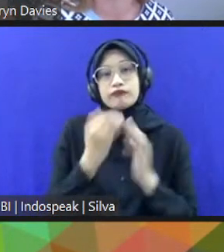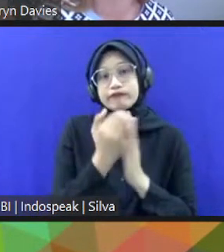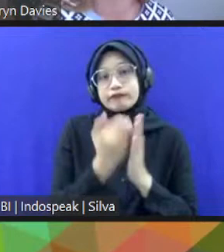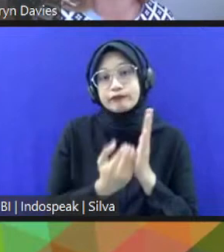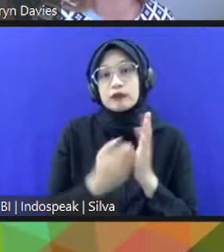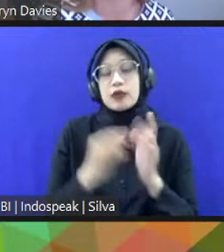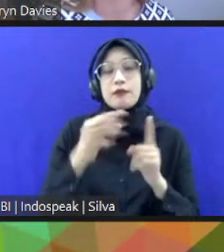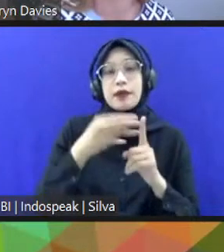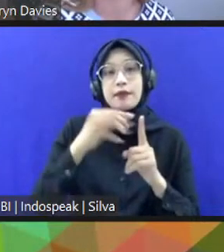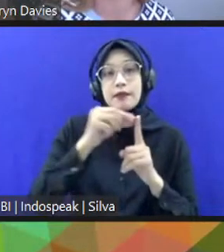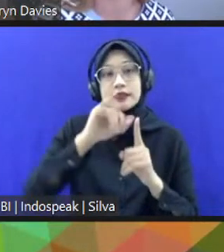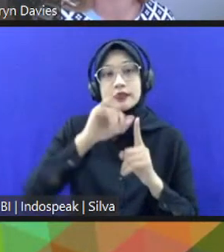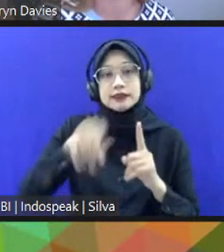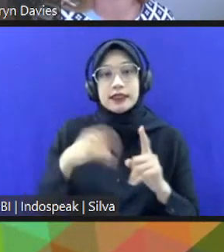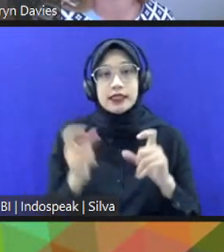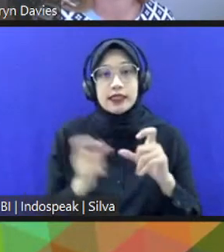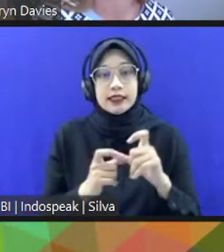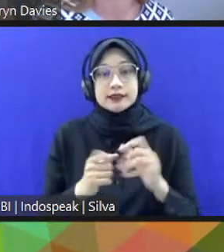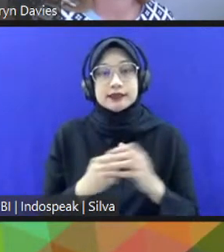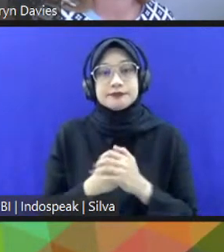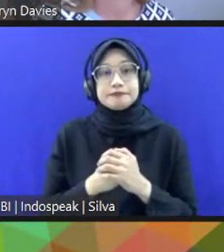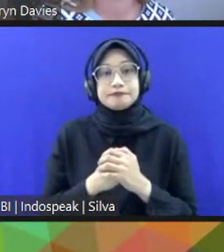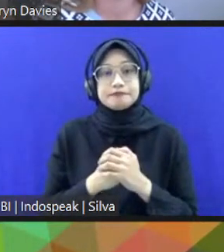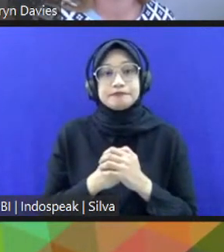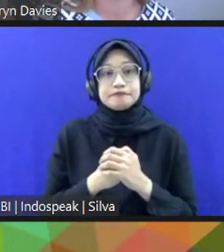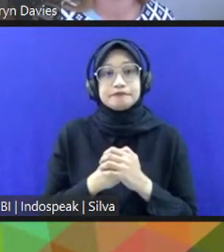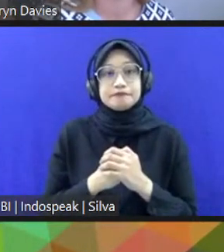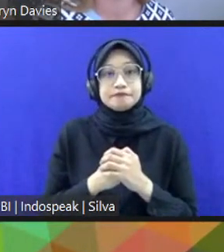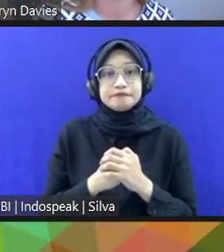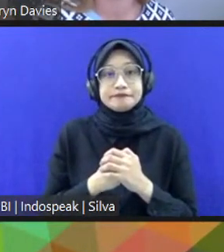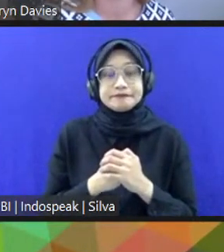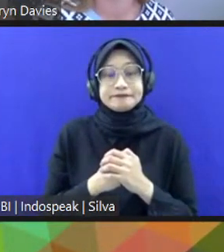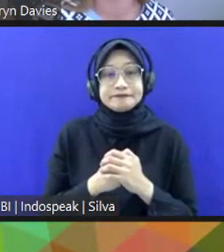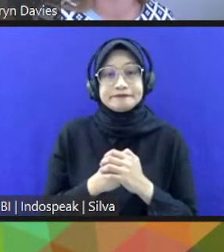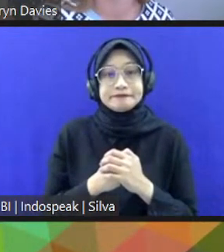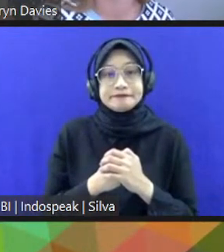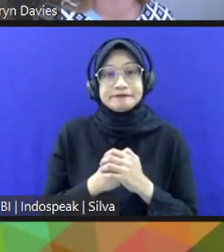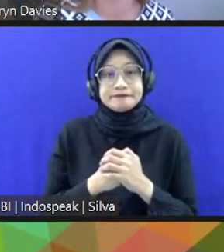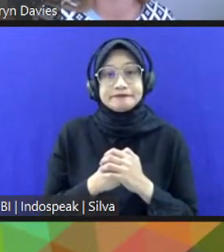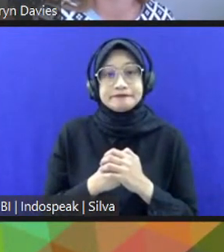that they're very, very hard to recreate.